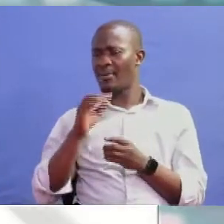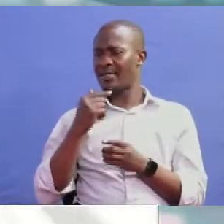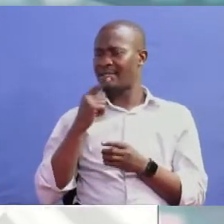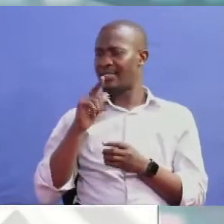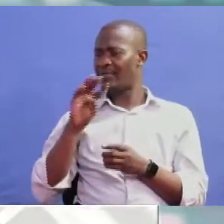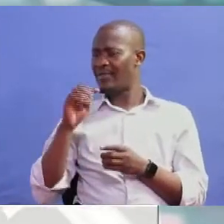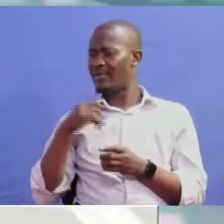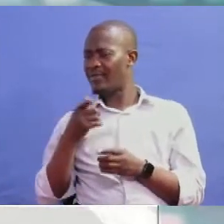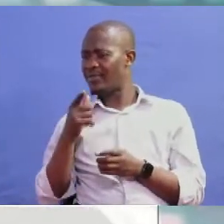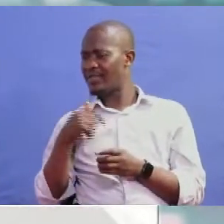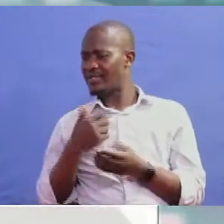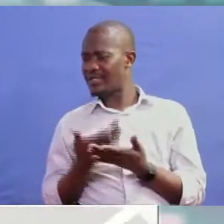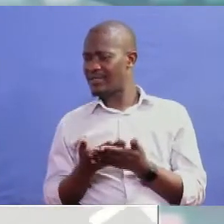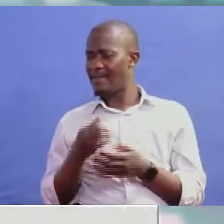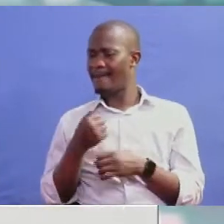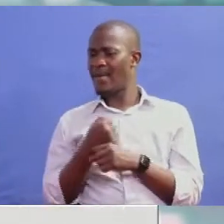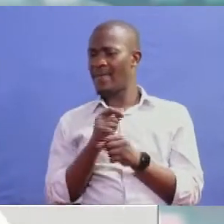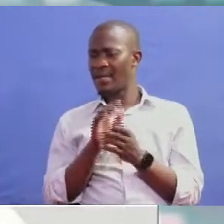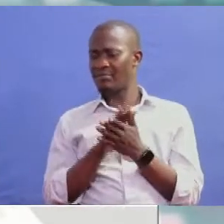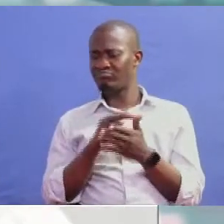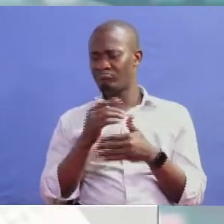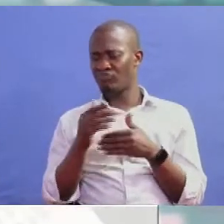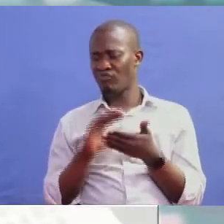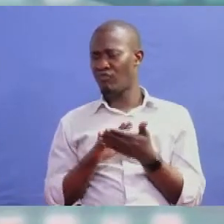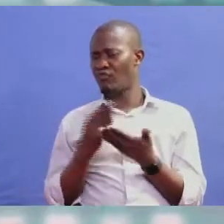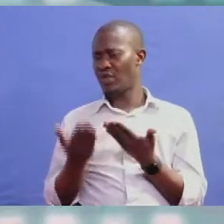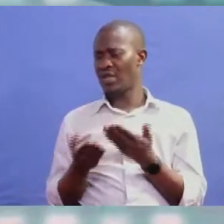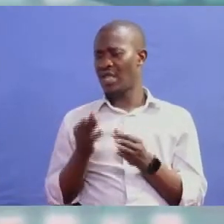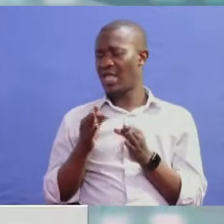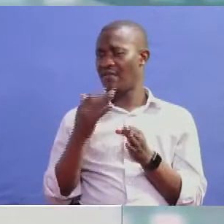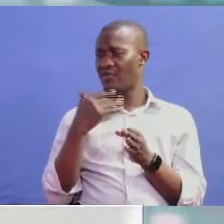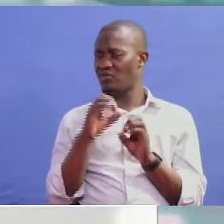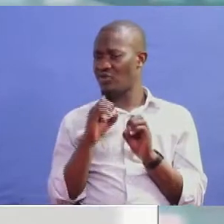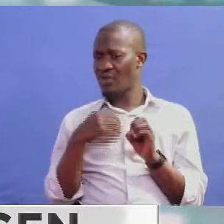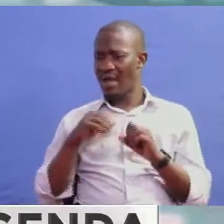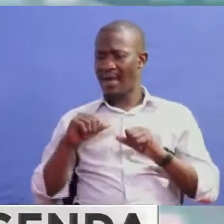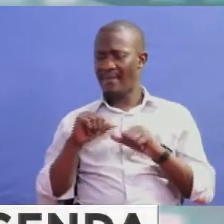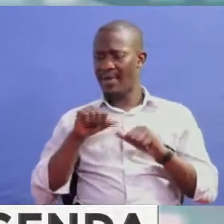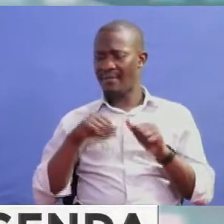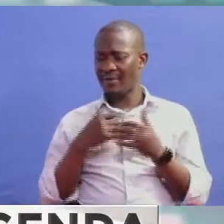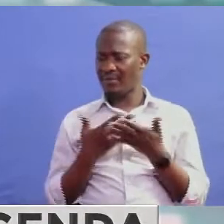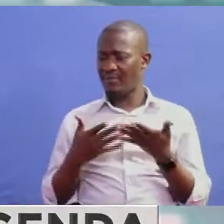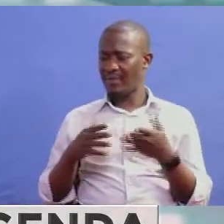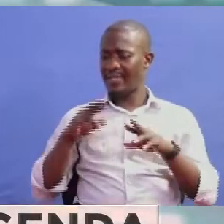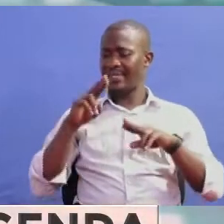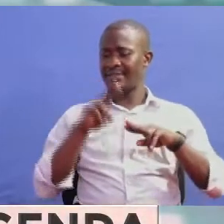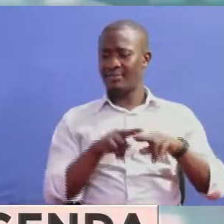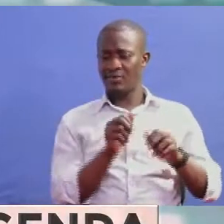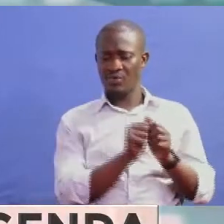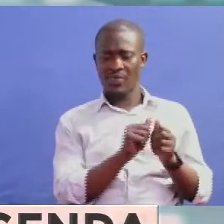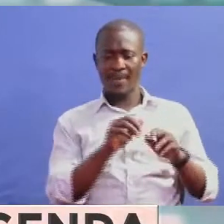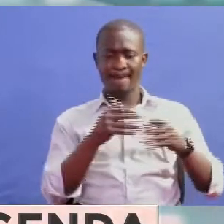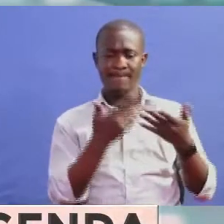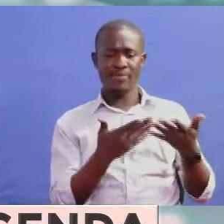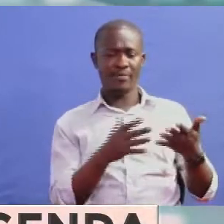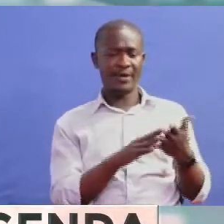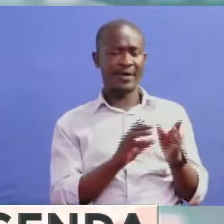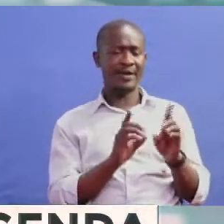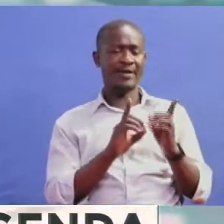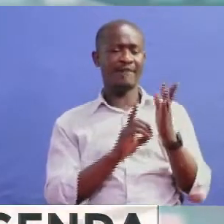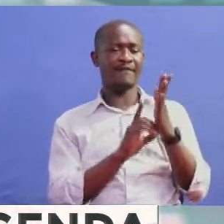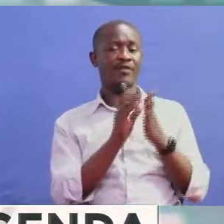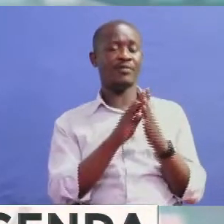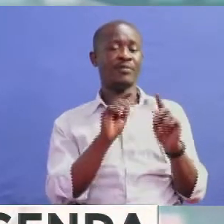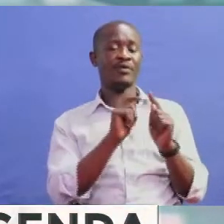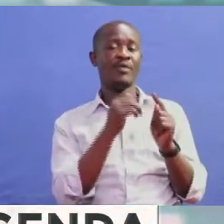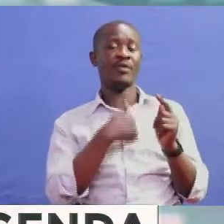them, this one is letting us down. If I'm not happy with a certain product, we can sit with the product development team to tell them, this is what